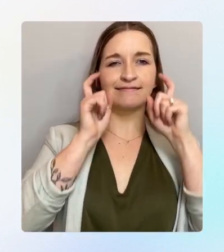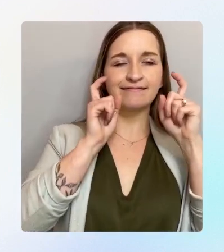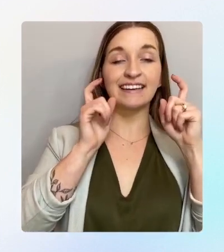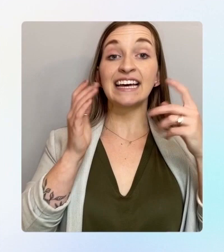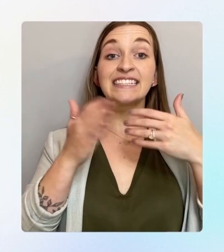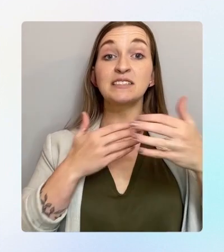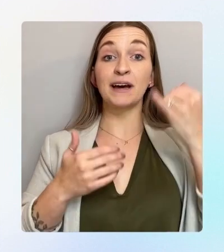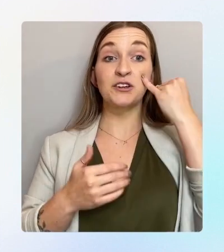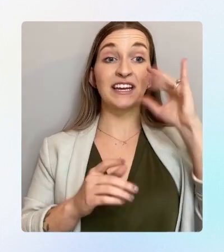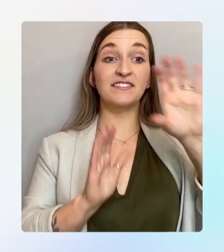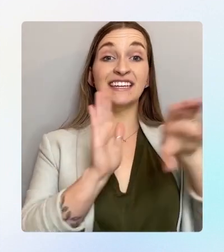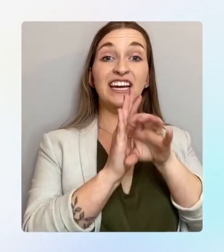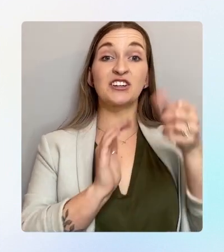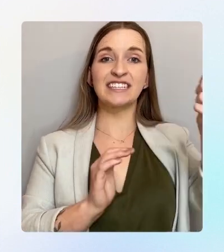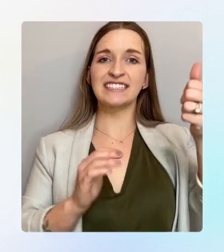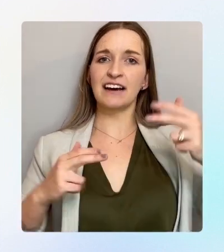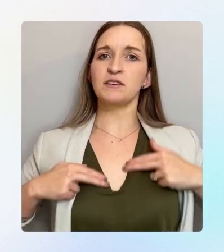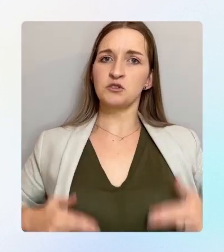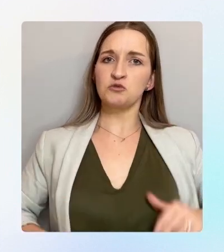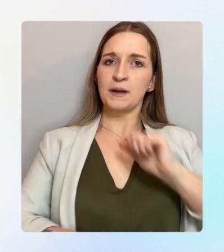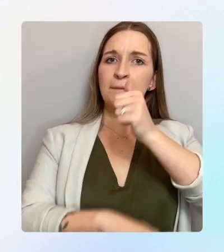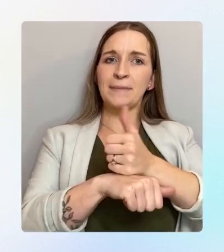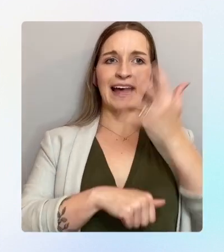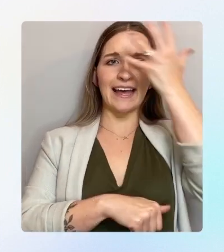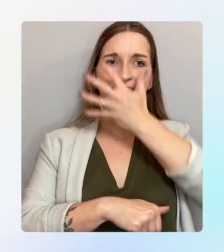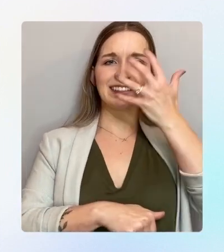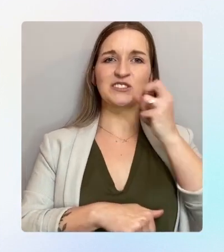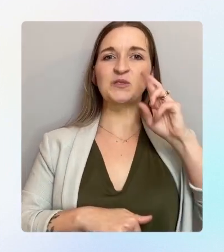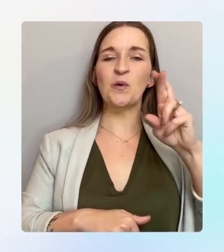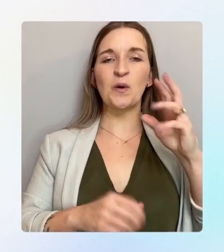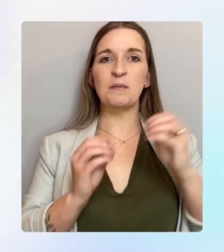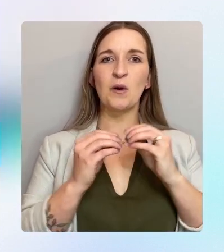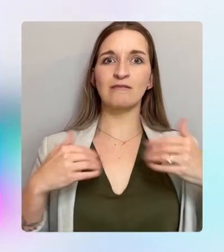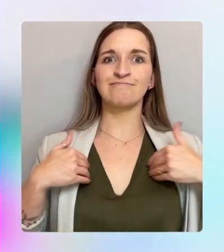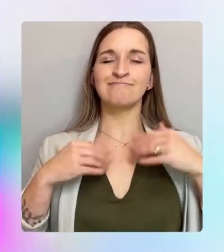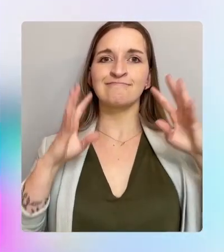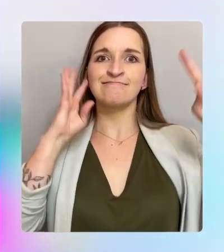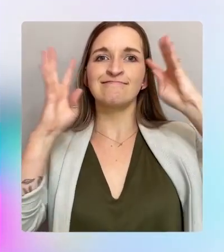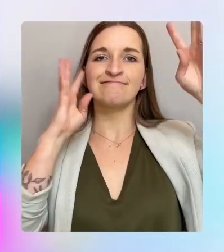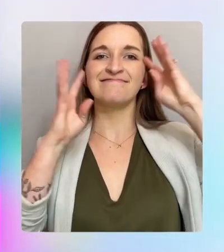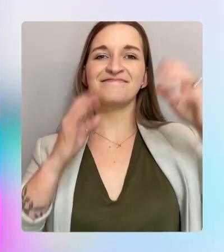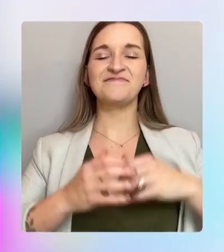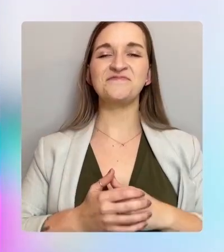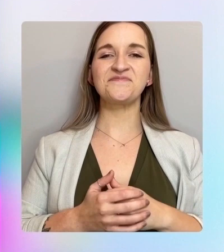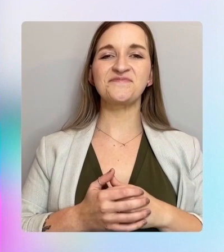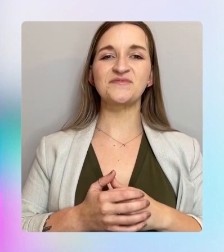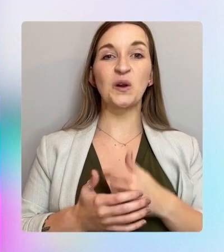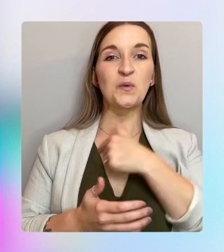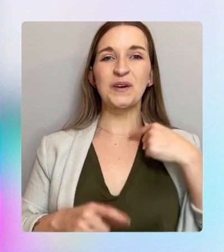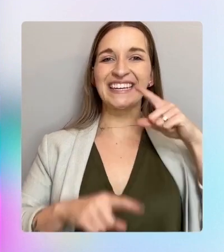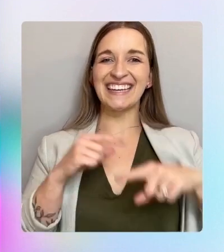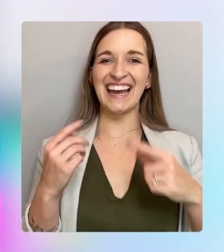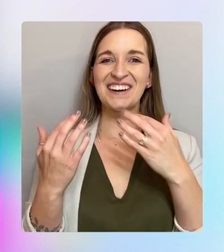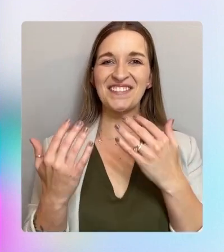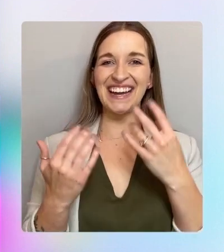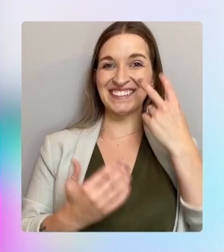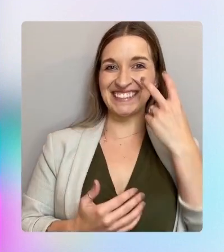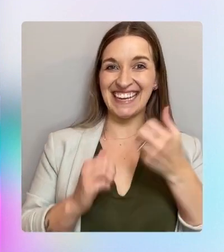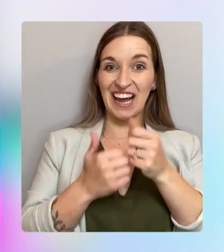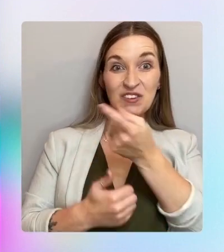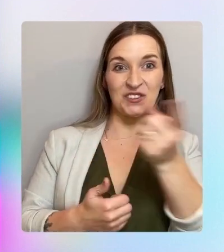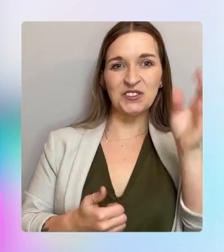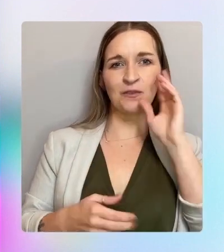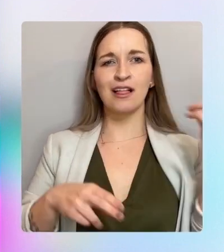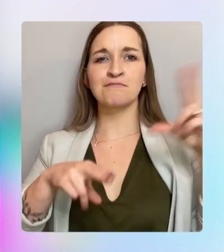rig, whether that character is human-like or perhaps even something more fantastical. We can't wait to see what creative ways that you will use